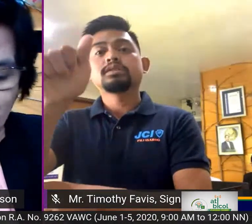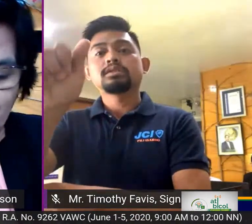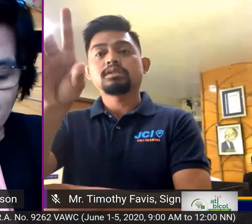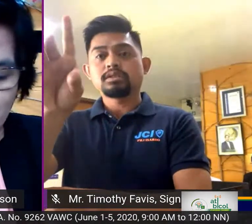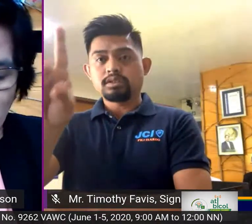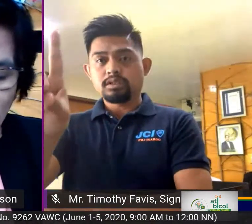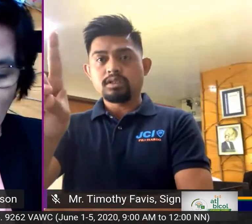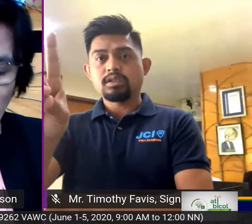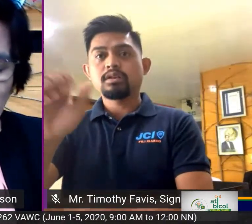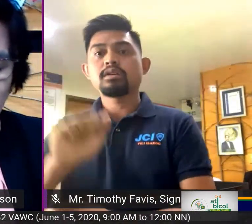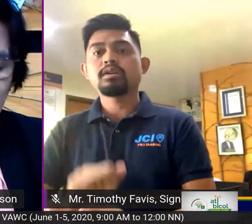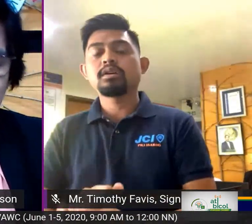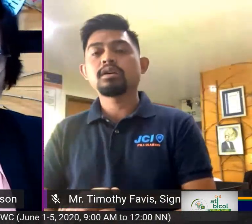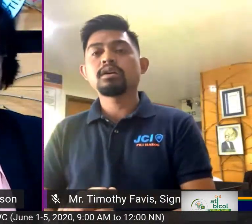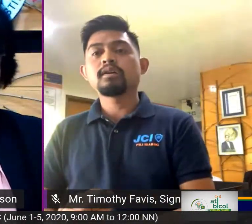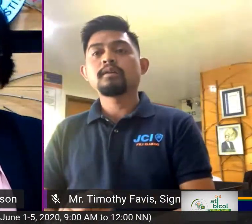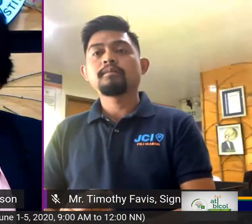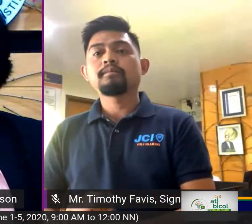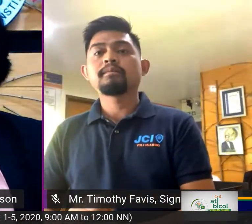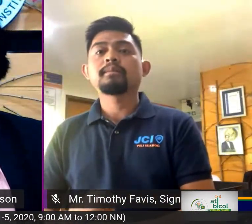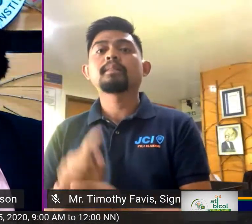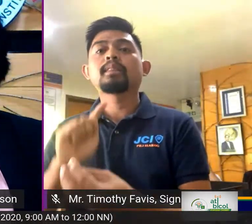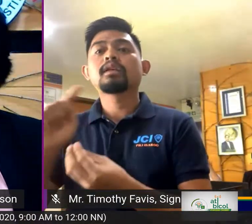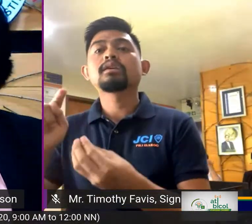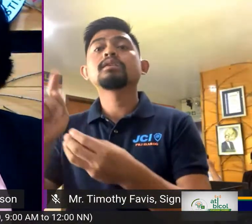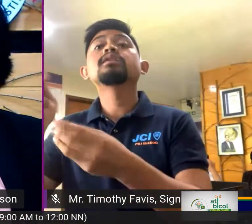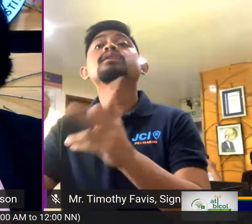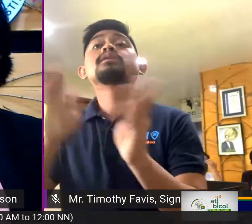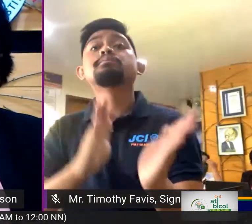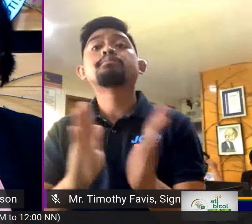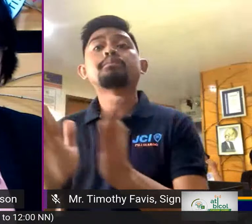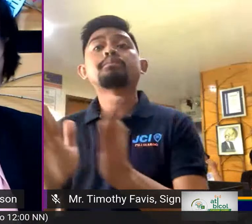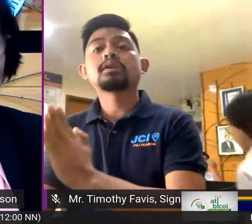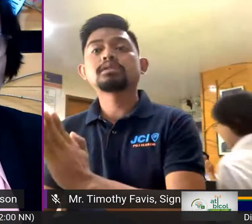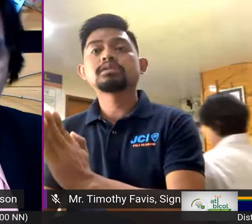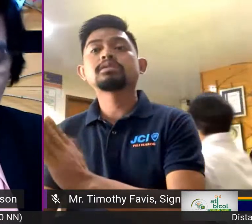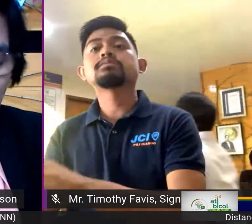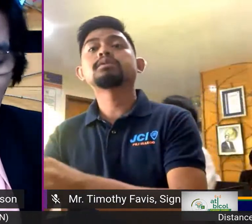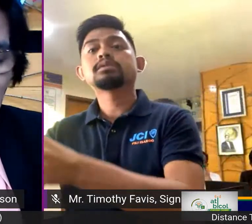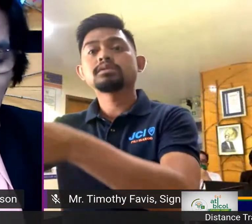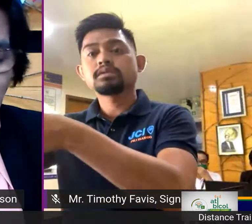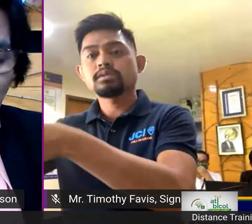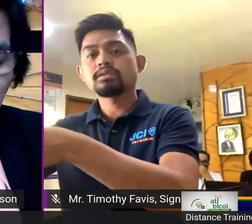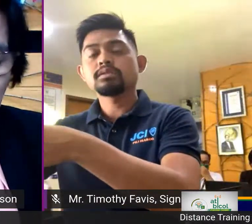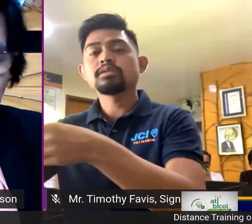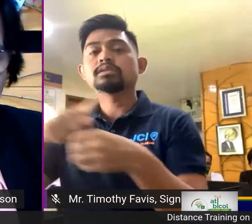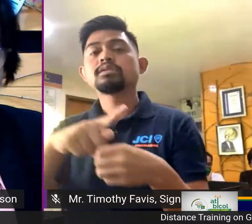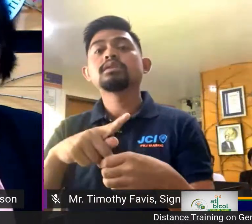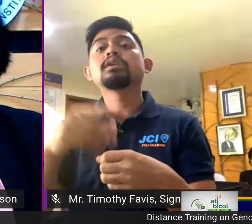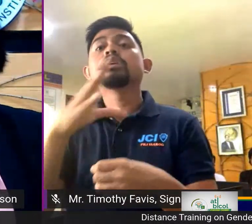development refers to the development perspective in process that are participatory